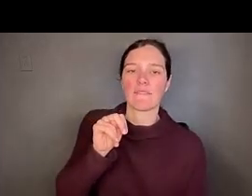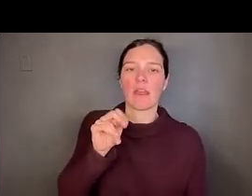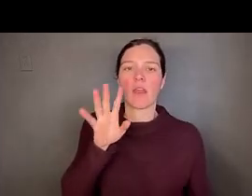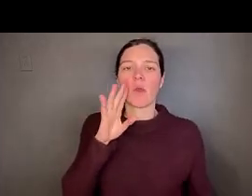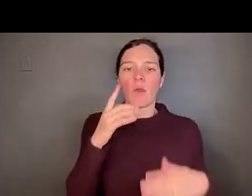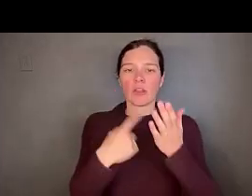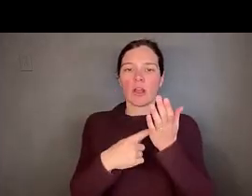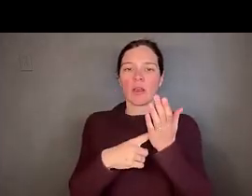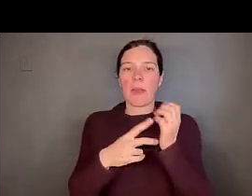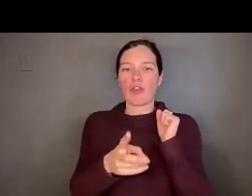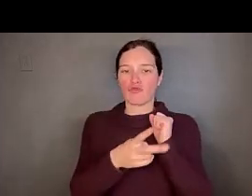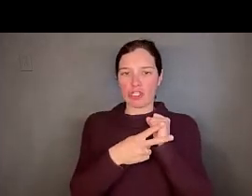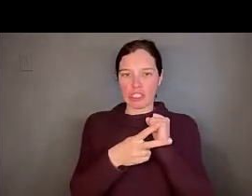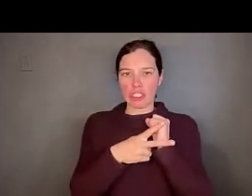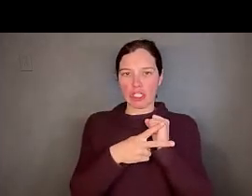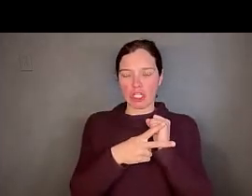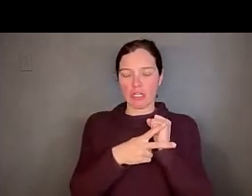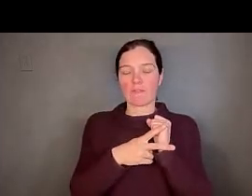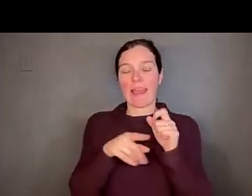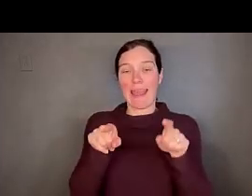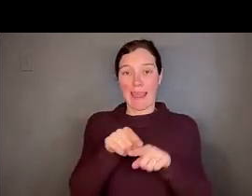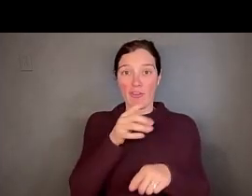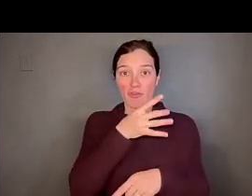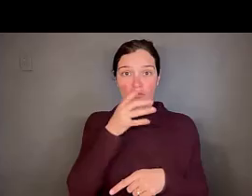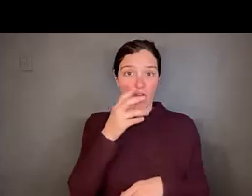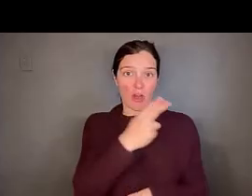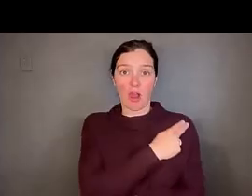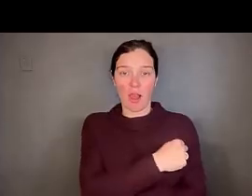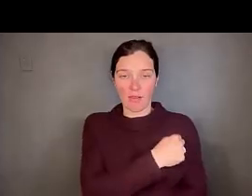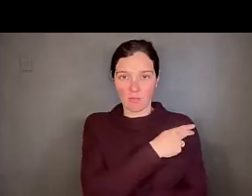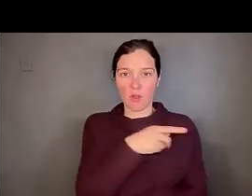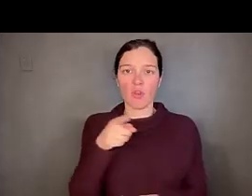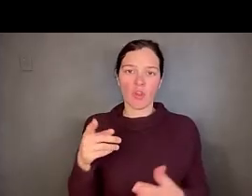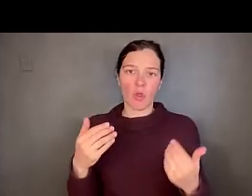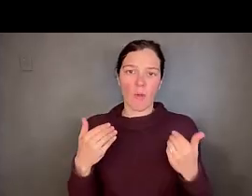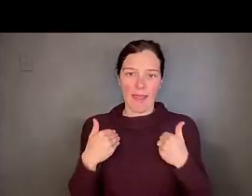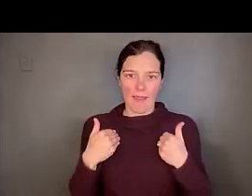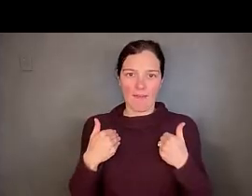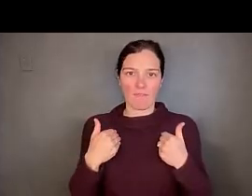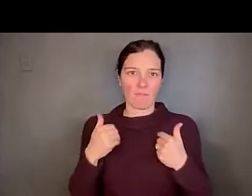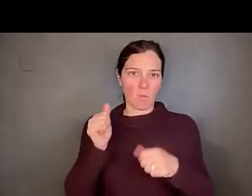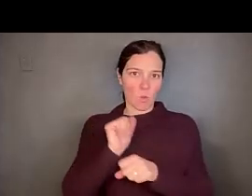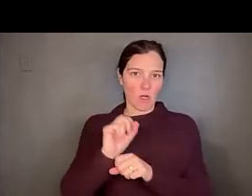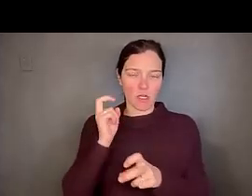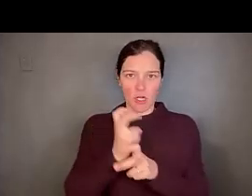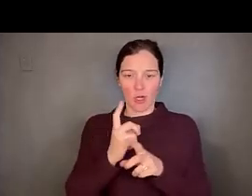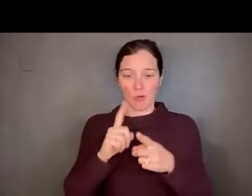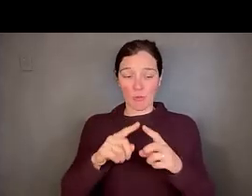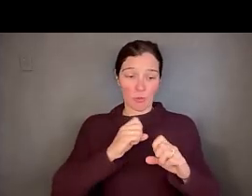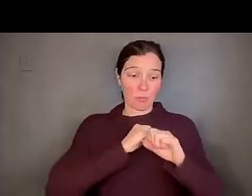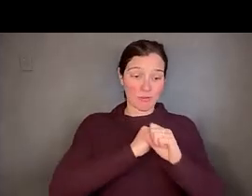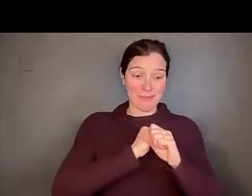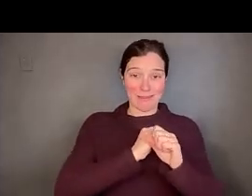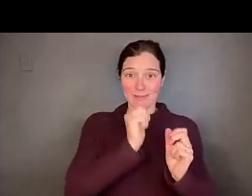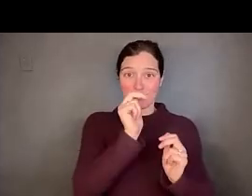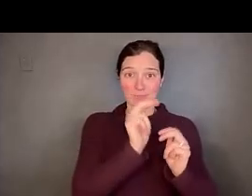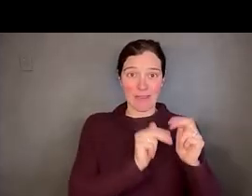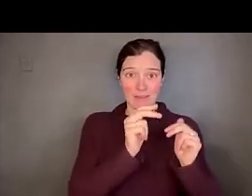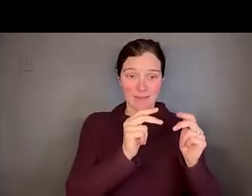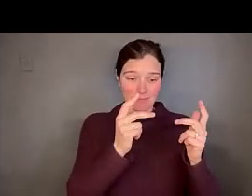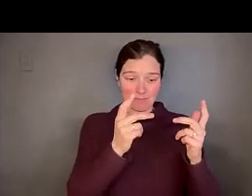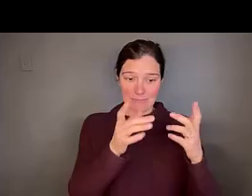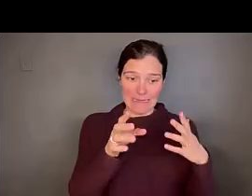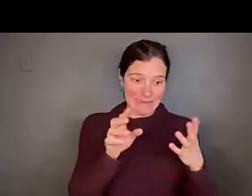about reserve. So as a rural hospital, you have worked hard to protect, build, figure it